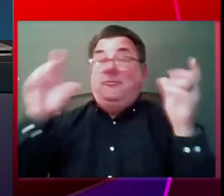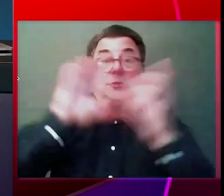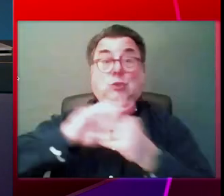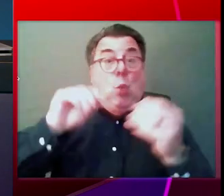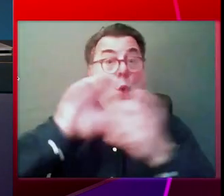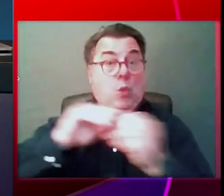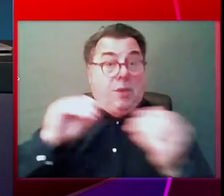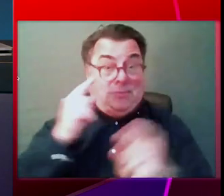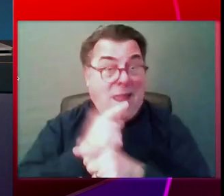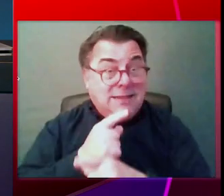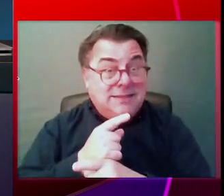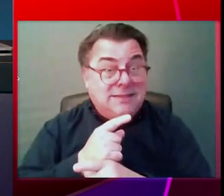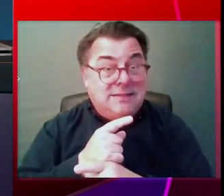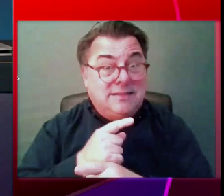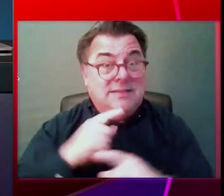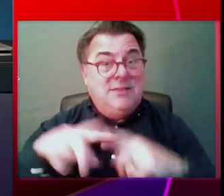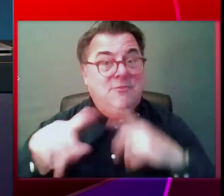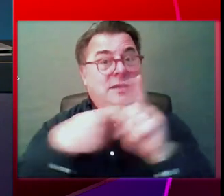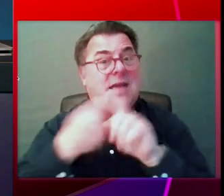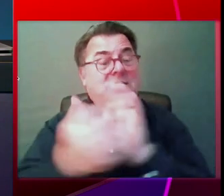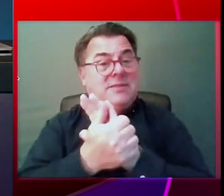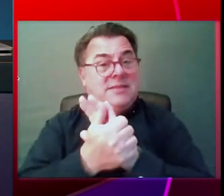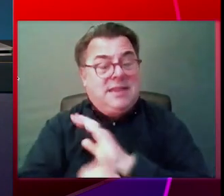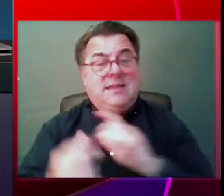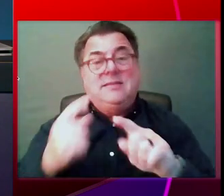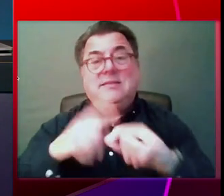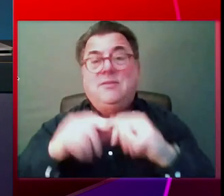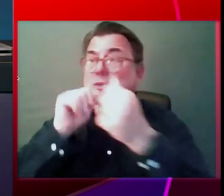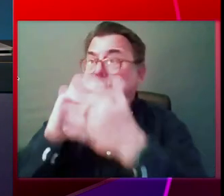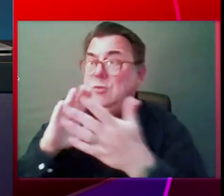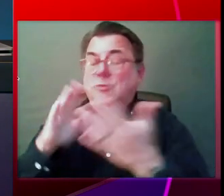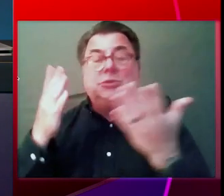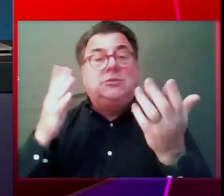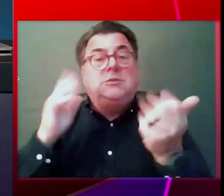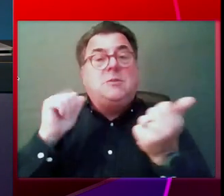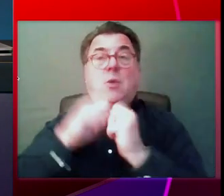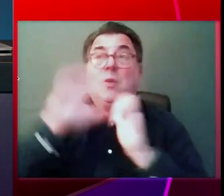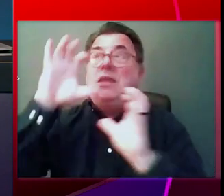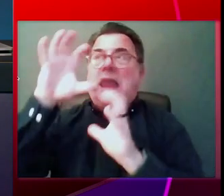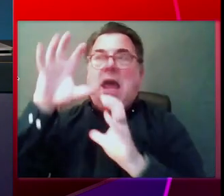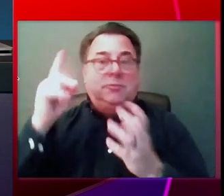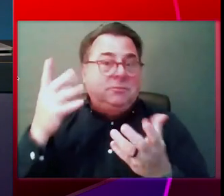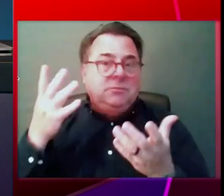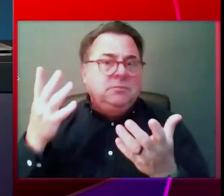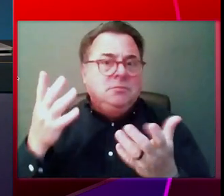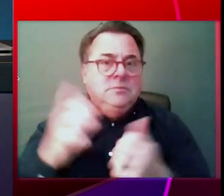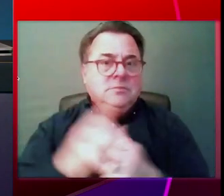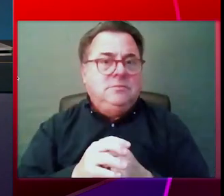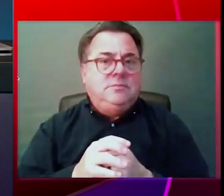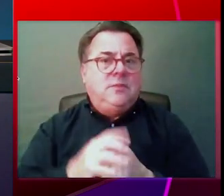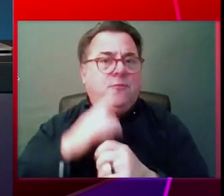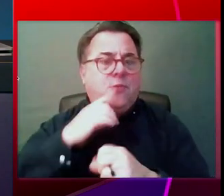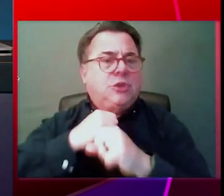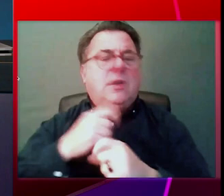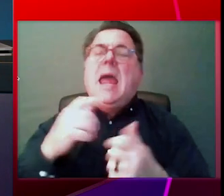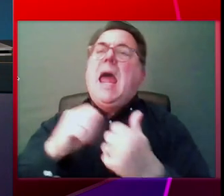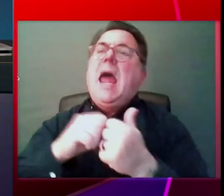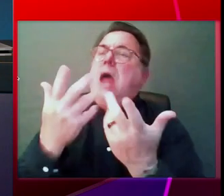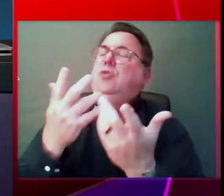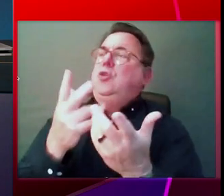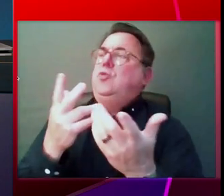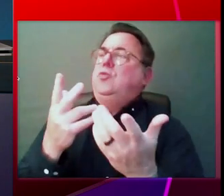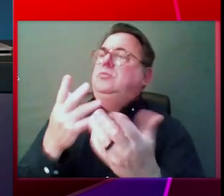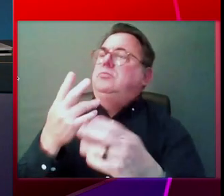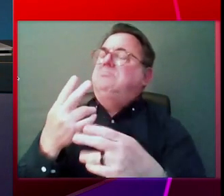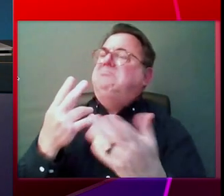of skills. It's a whole different approach than some of the other approaches to security. How do you all at Pangea see